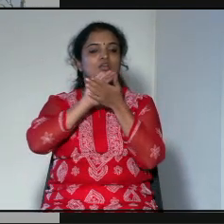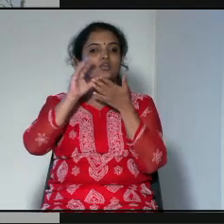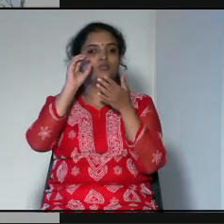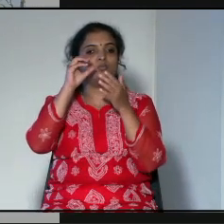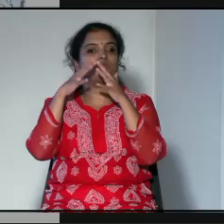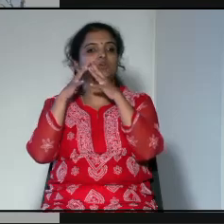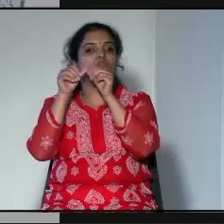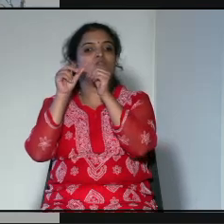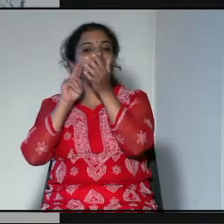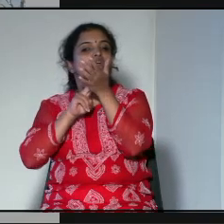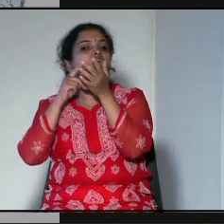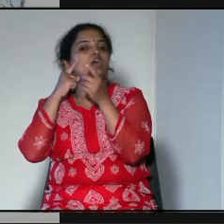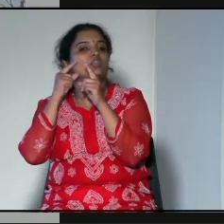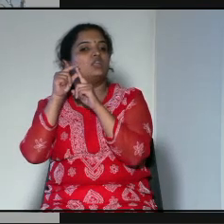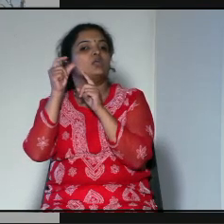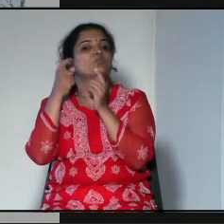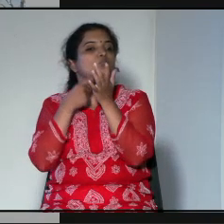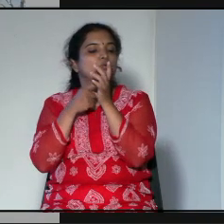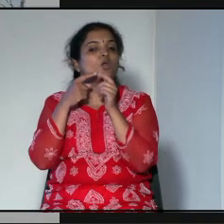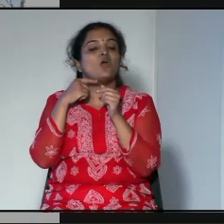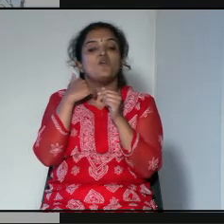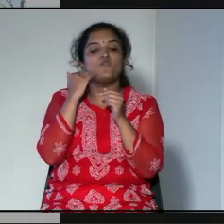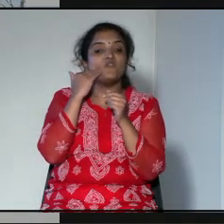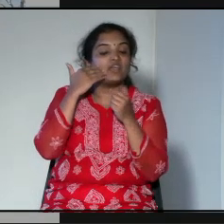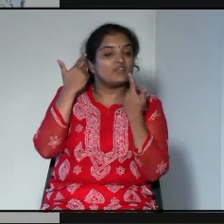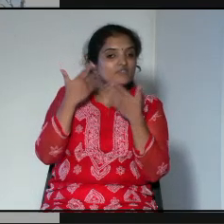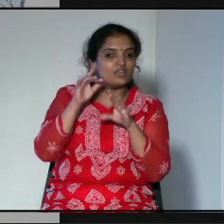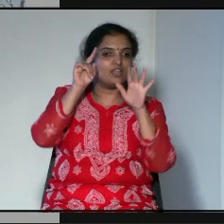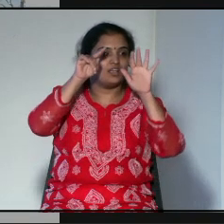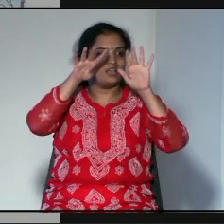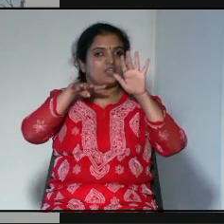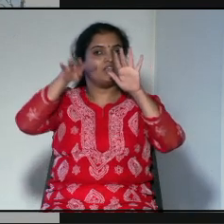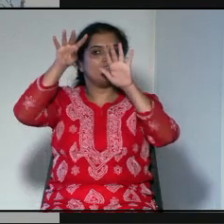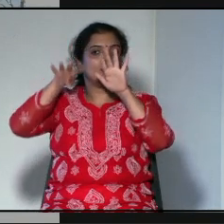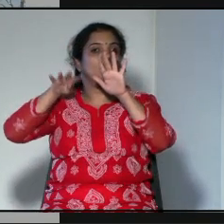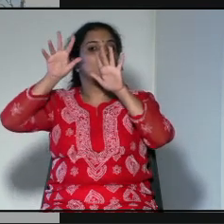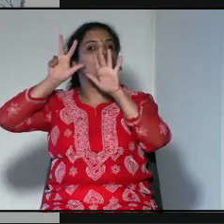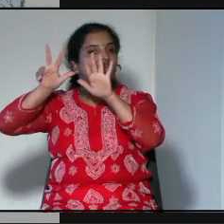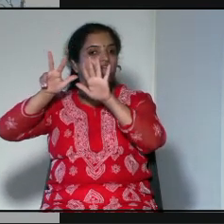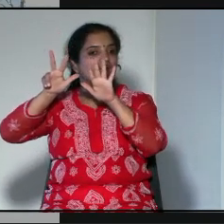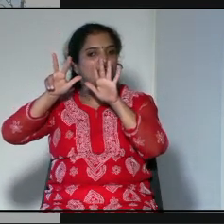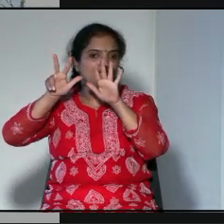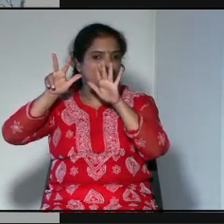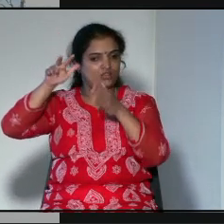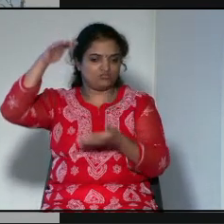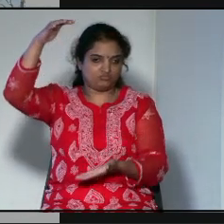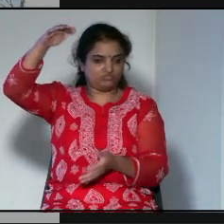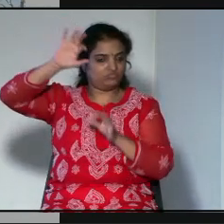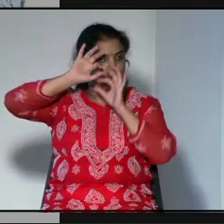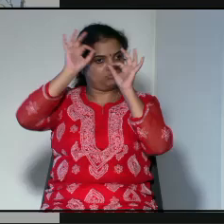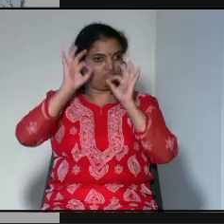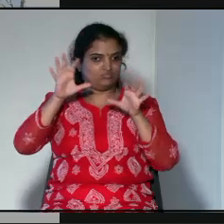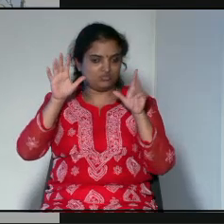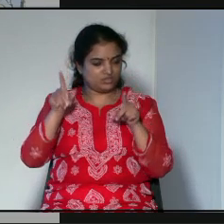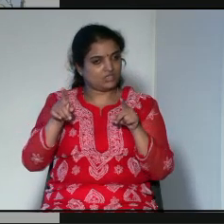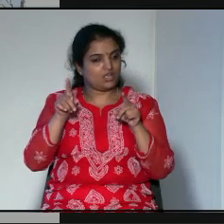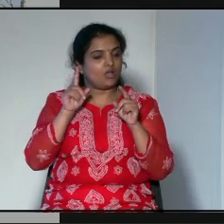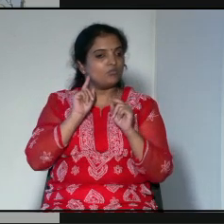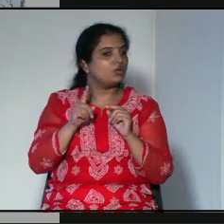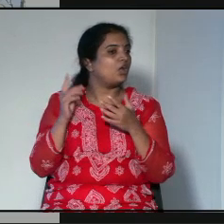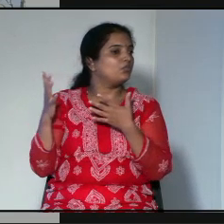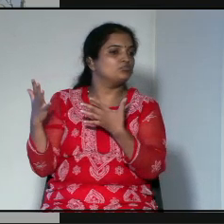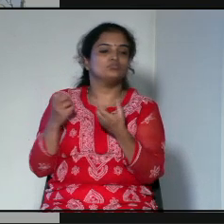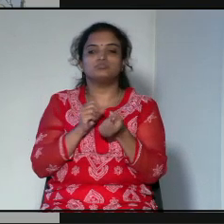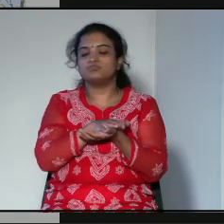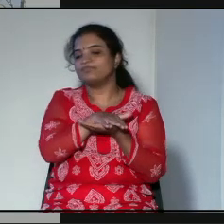finished in May 1998, and then, of course, it has no buyers. It's again seated there for a long time. Odeep